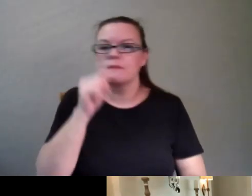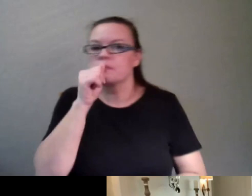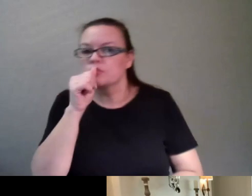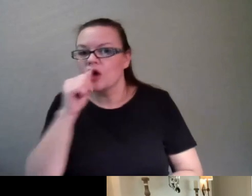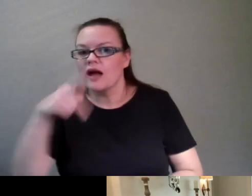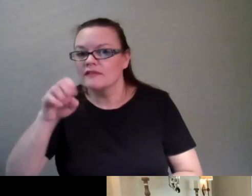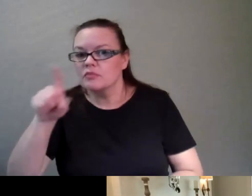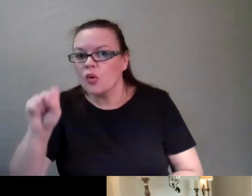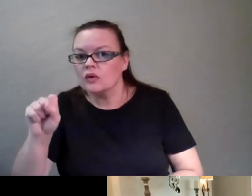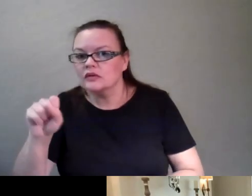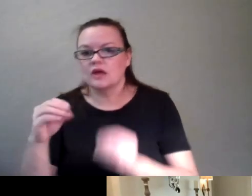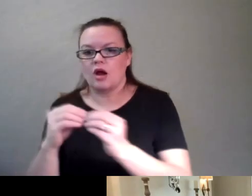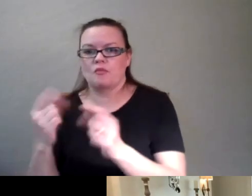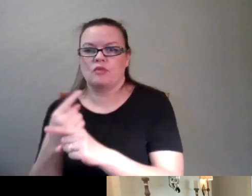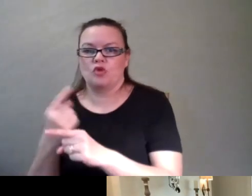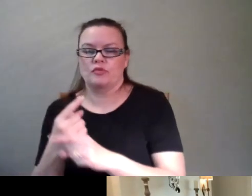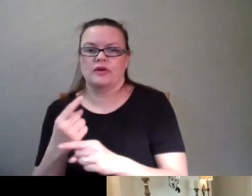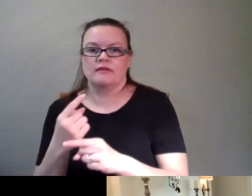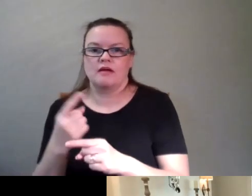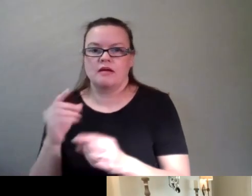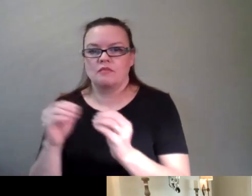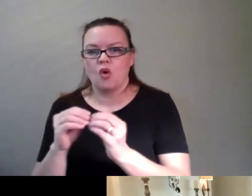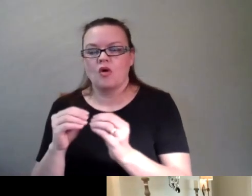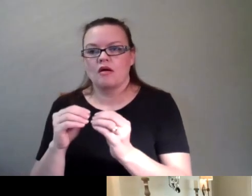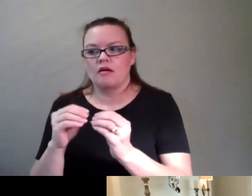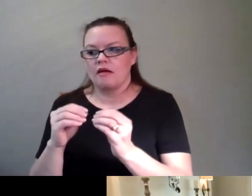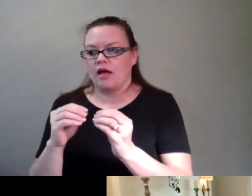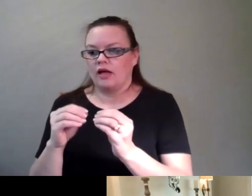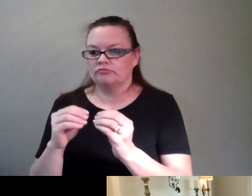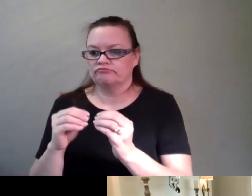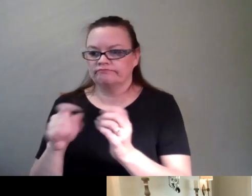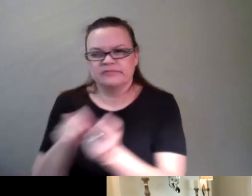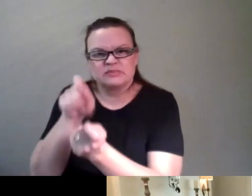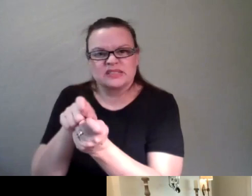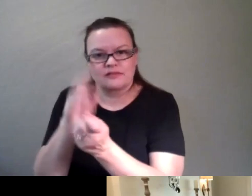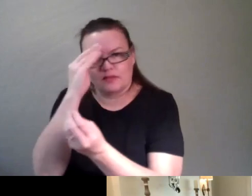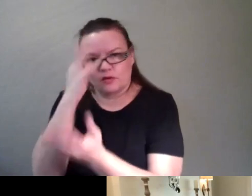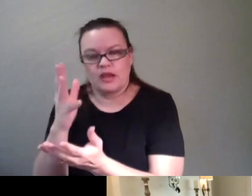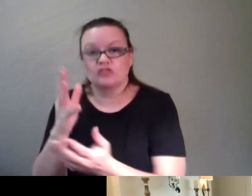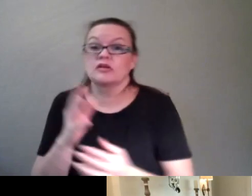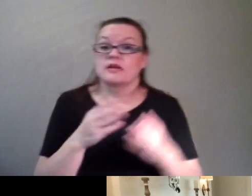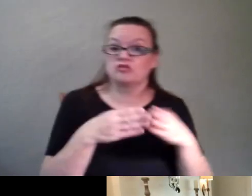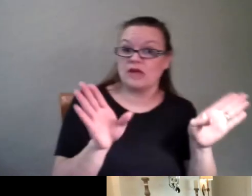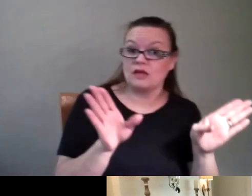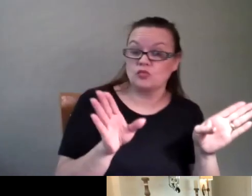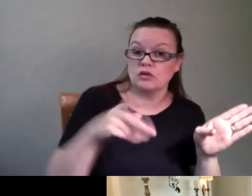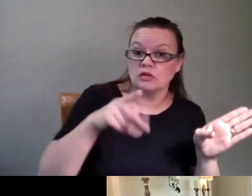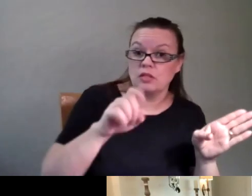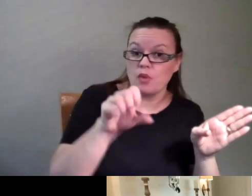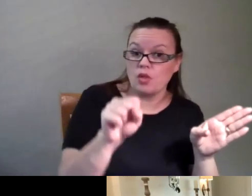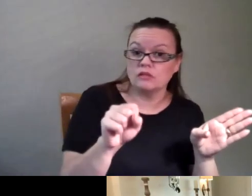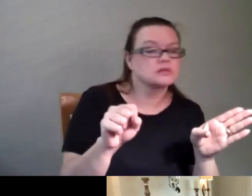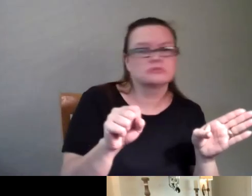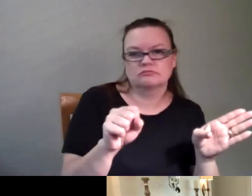you to believe. And if I could add on to that, because I think it is something, a trap that the Democrats fell into a little bit,